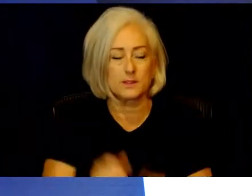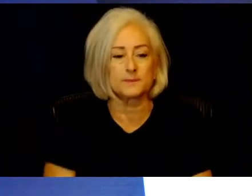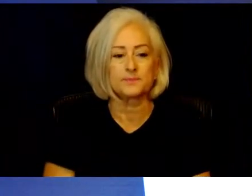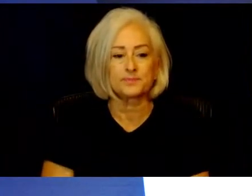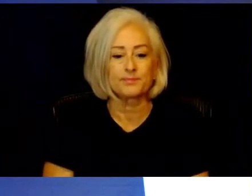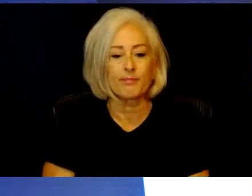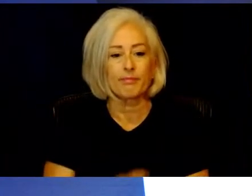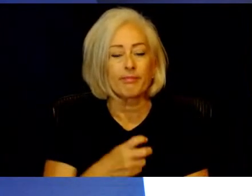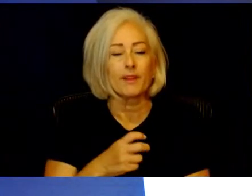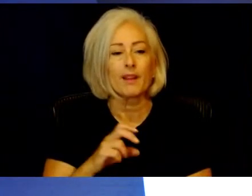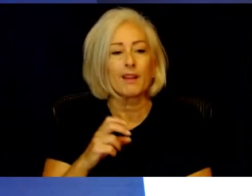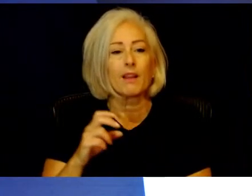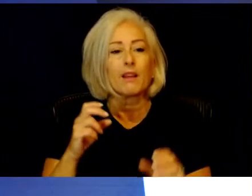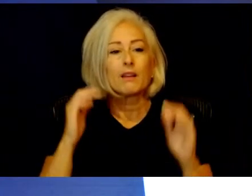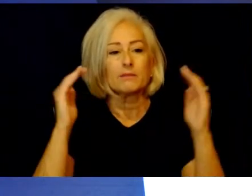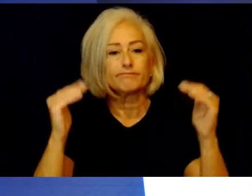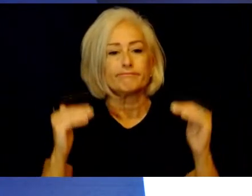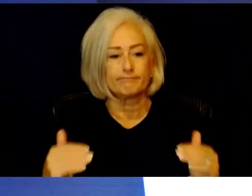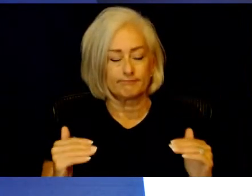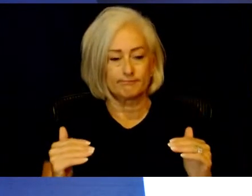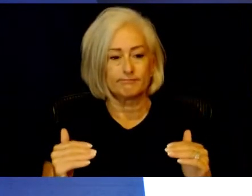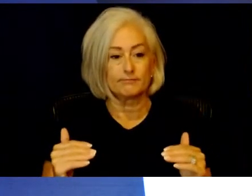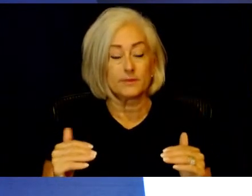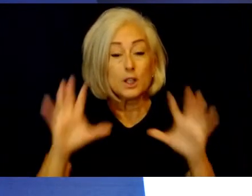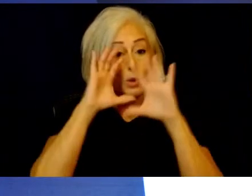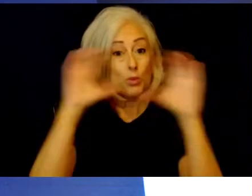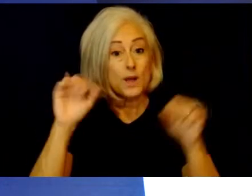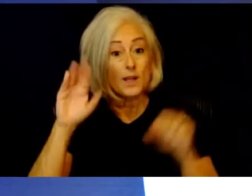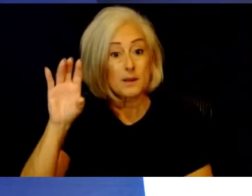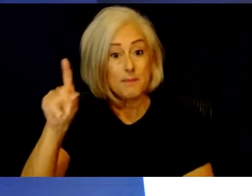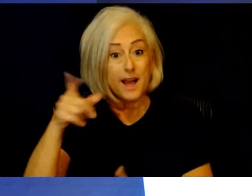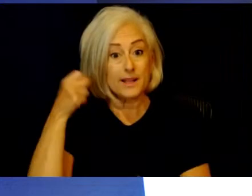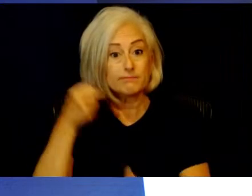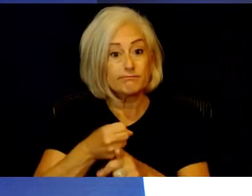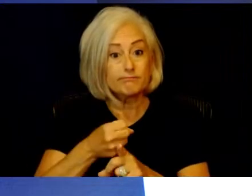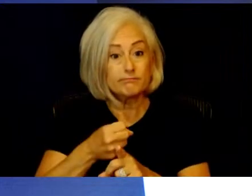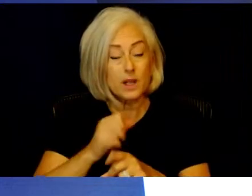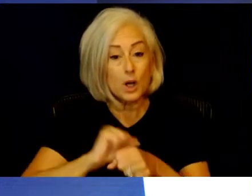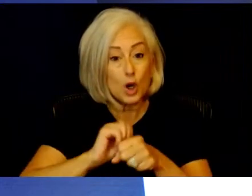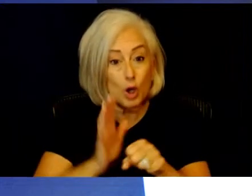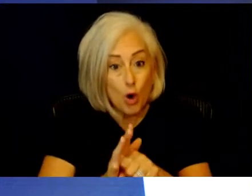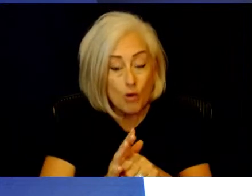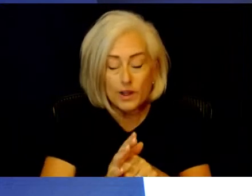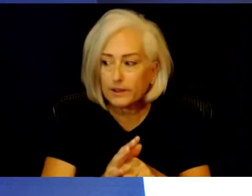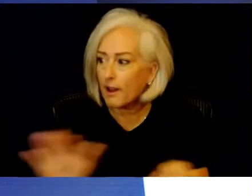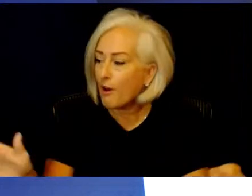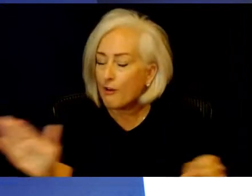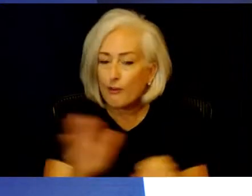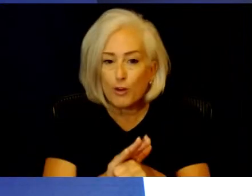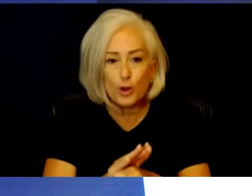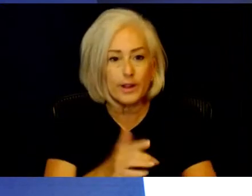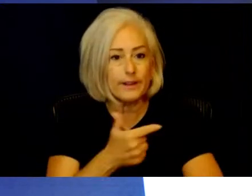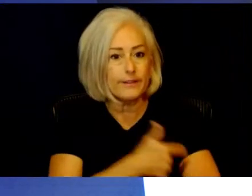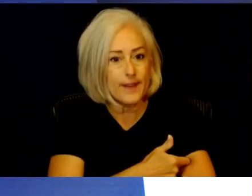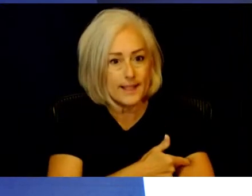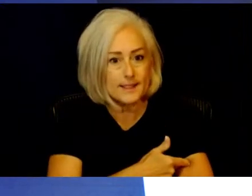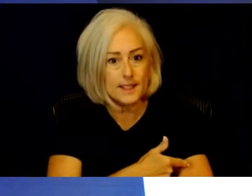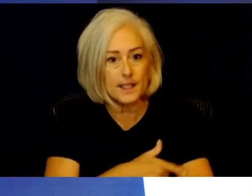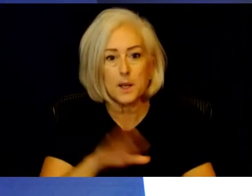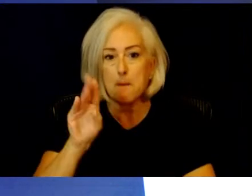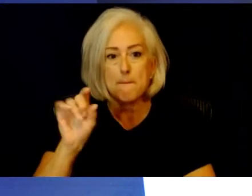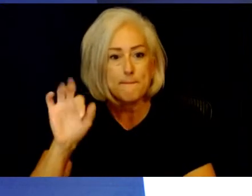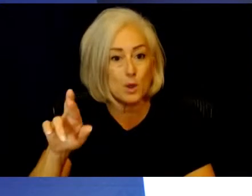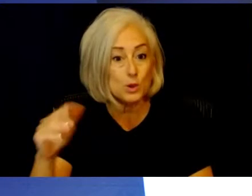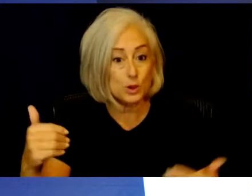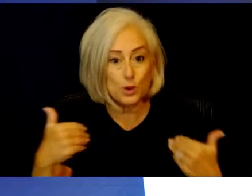President Biden contracting COVID, he was fully vaccinated, fully boosted. What do you know about his treatment and how that